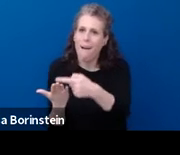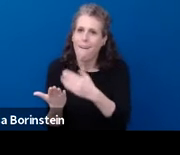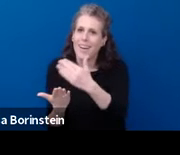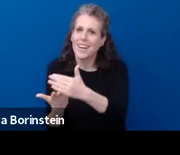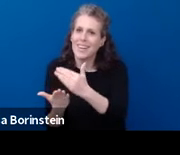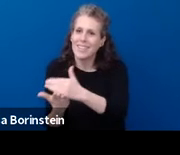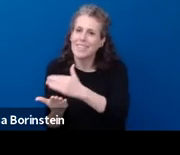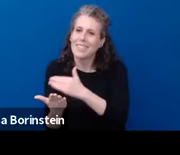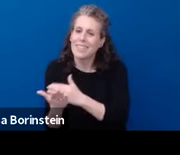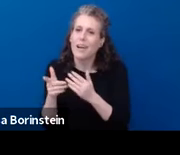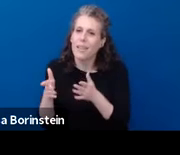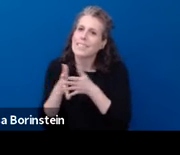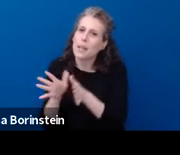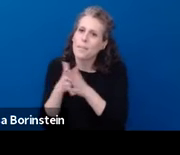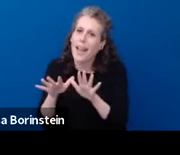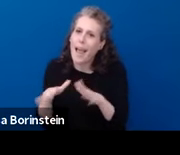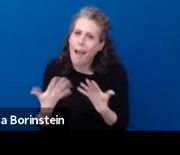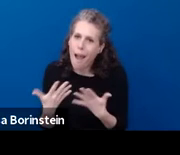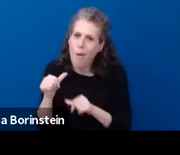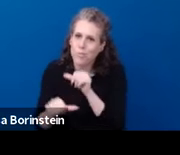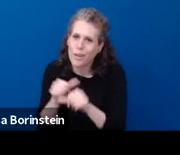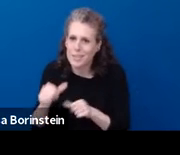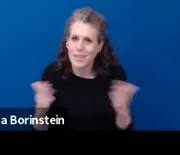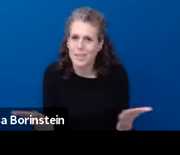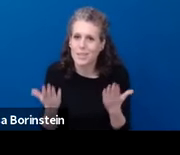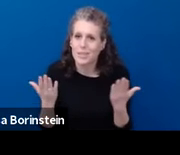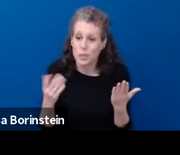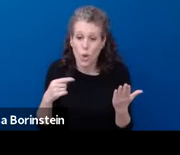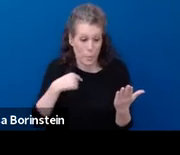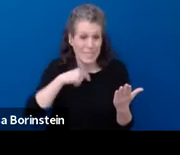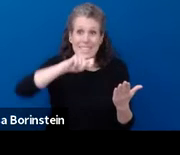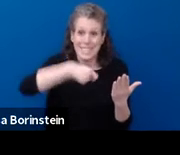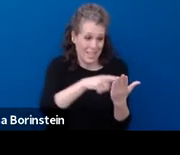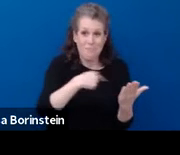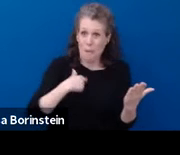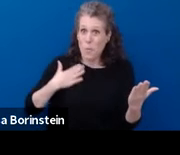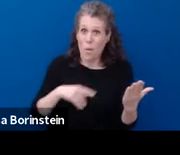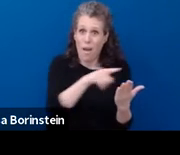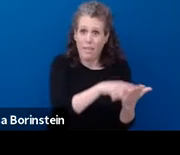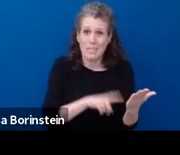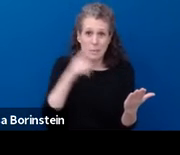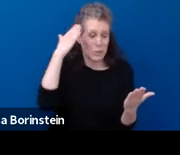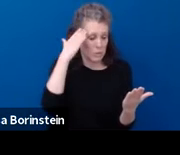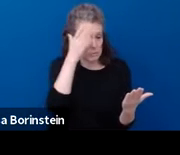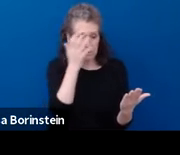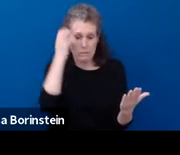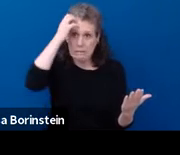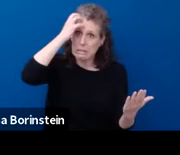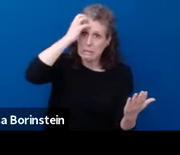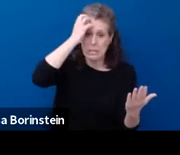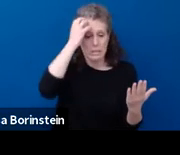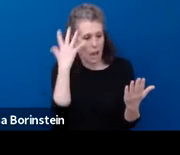them involved, but how should I do it, and how can it make it become easier for me to do